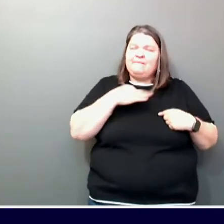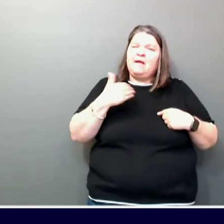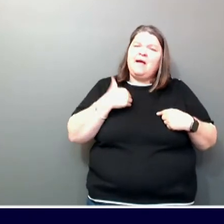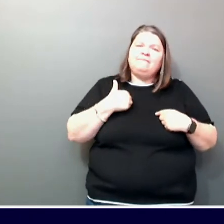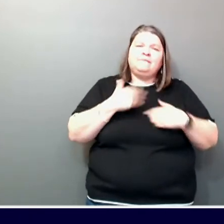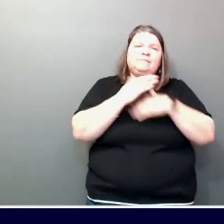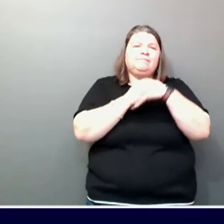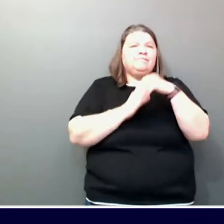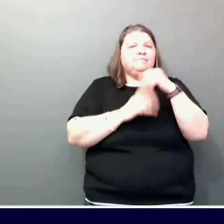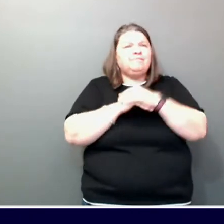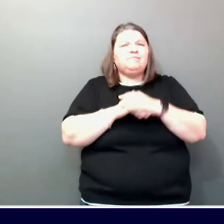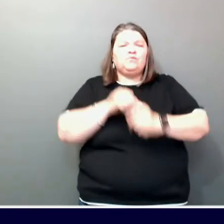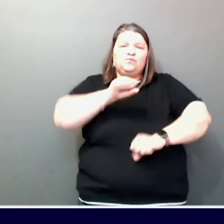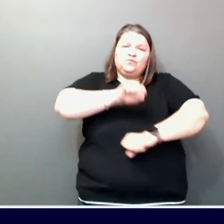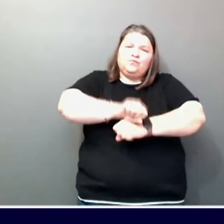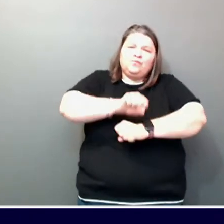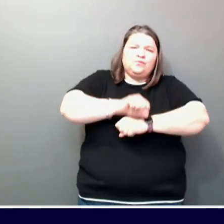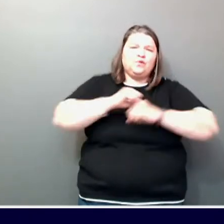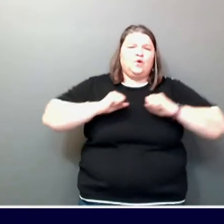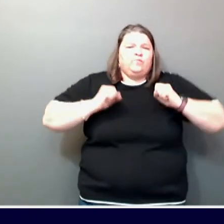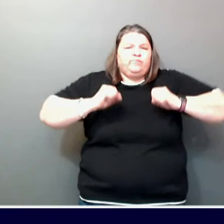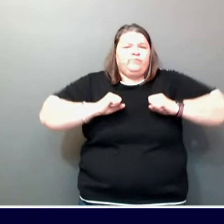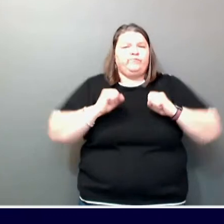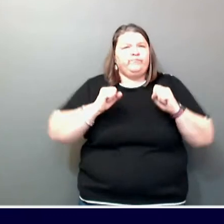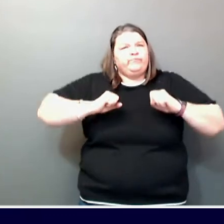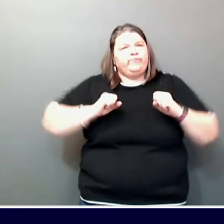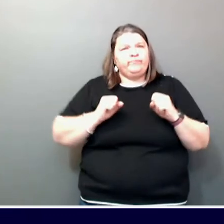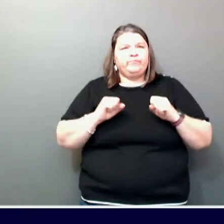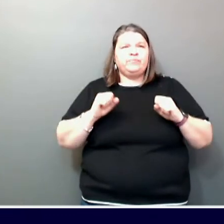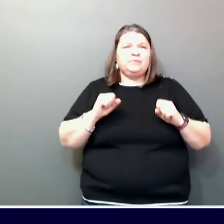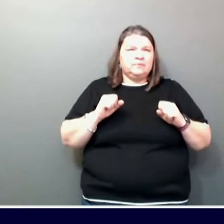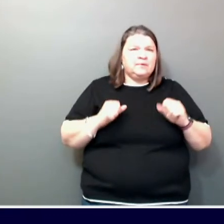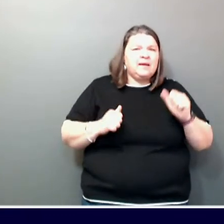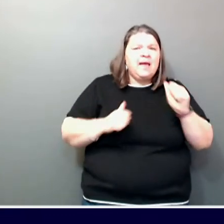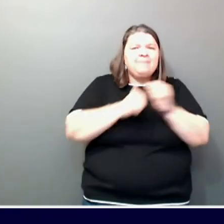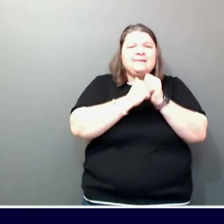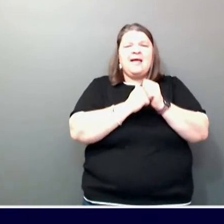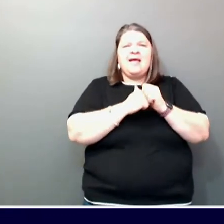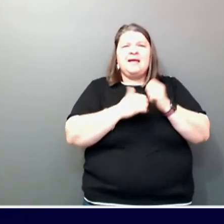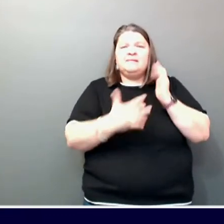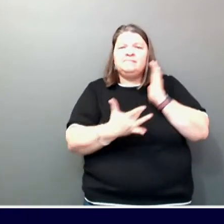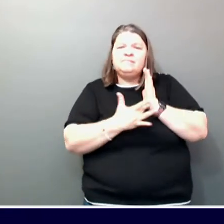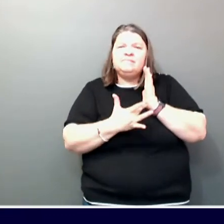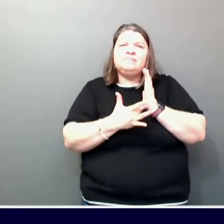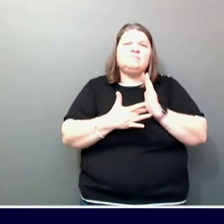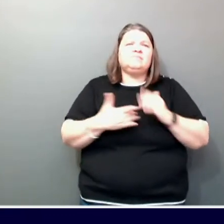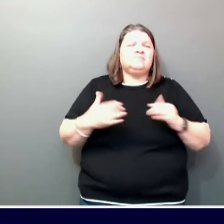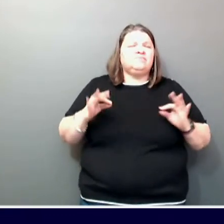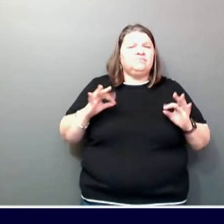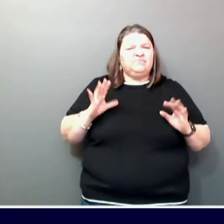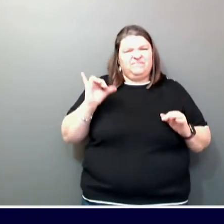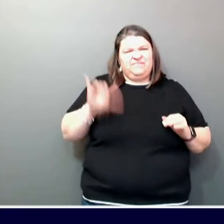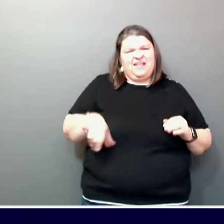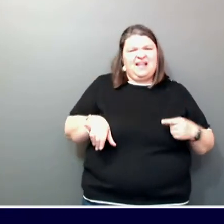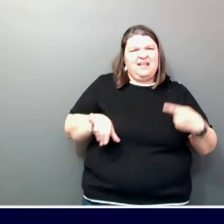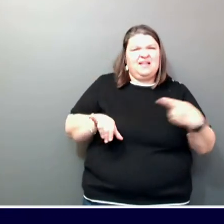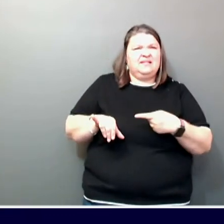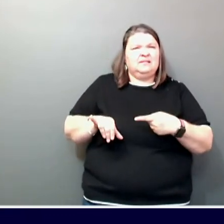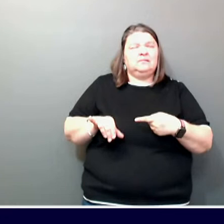is modern and, really serving their needs better than that site did. Thank